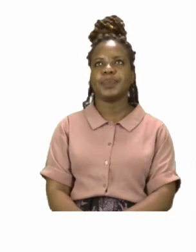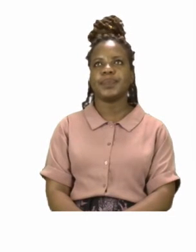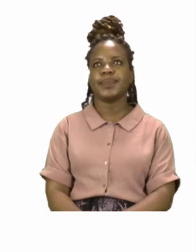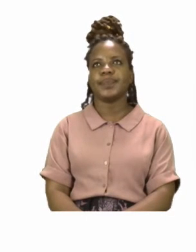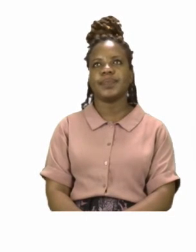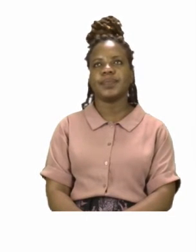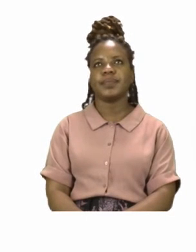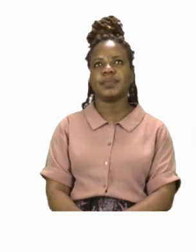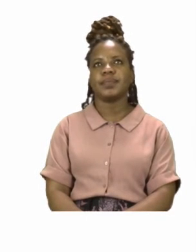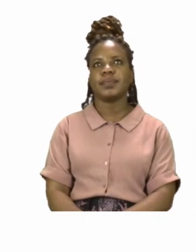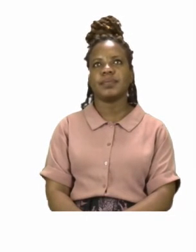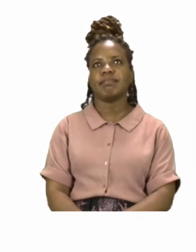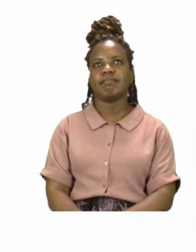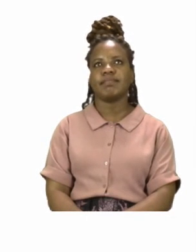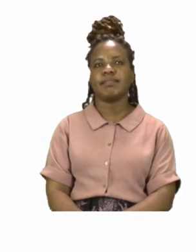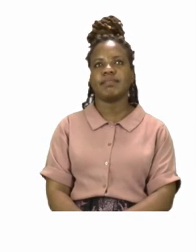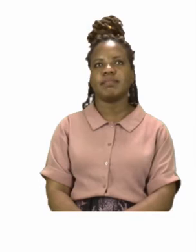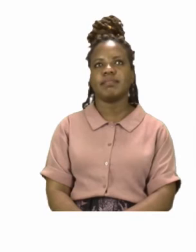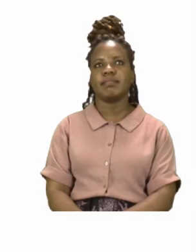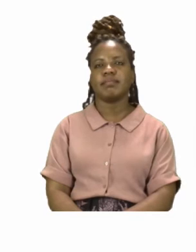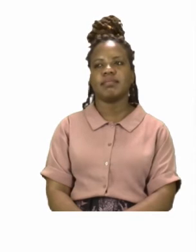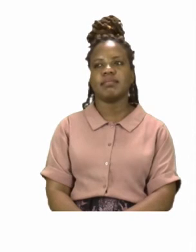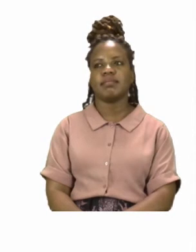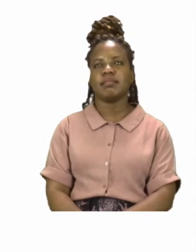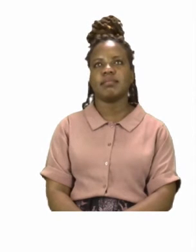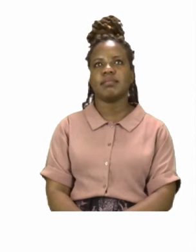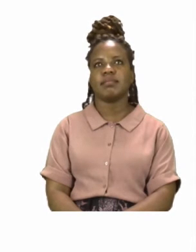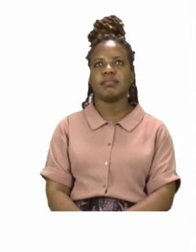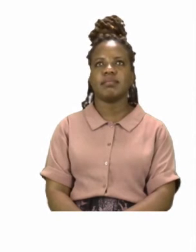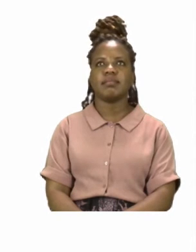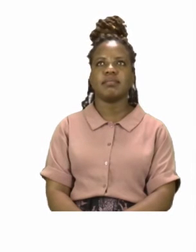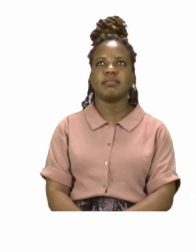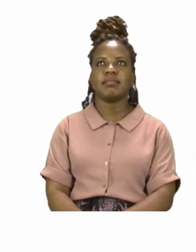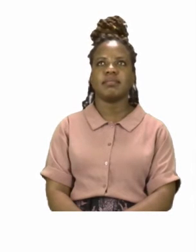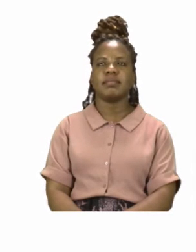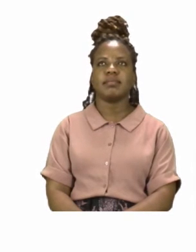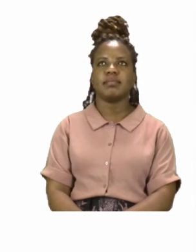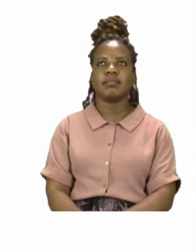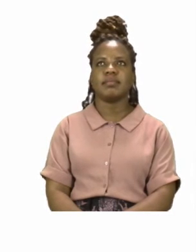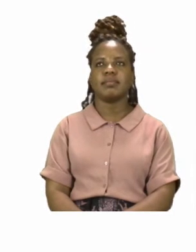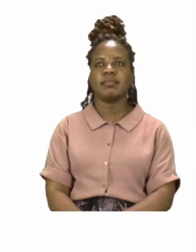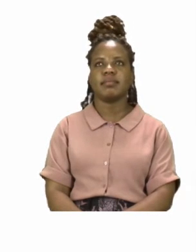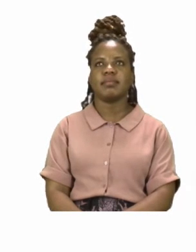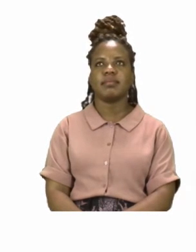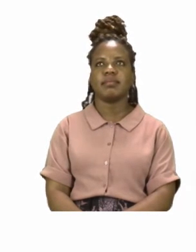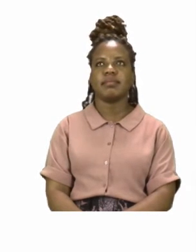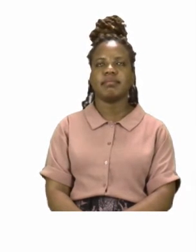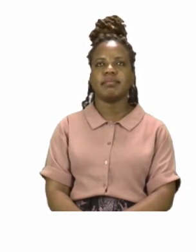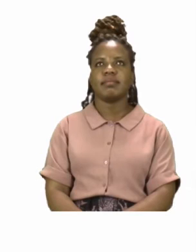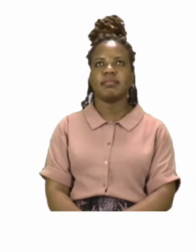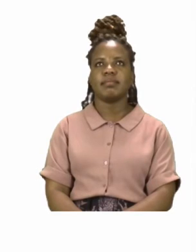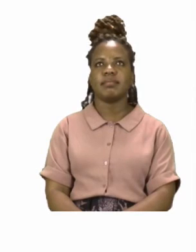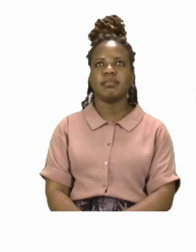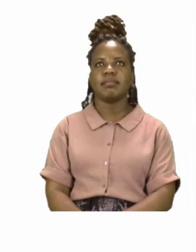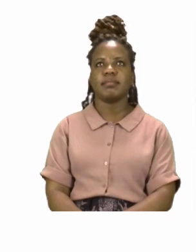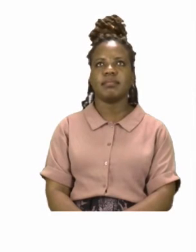These are our words that we are going to have to clap and count the syllables. So we are going to be doing some breaking down